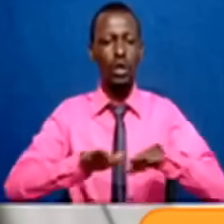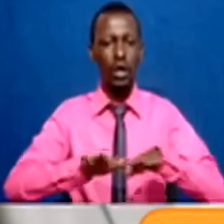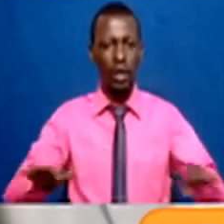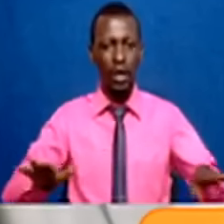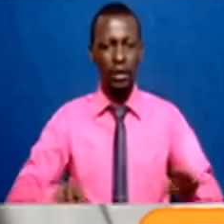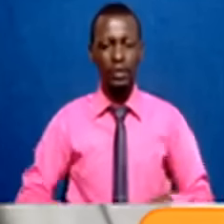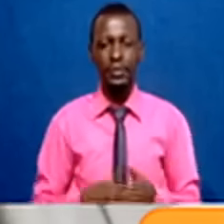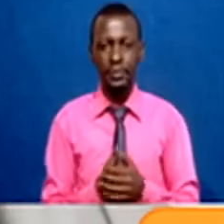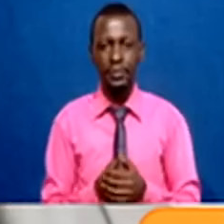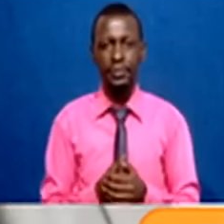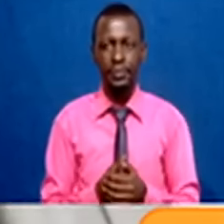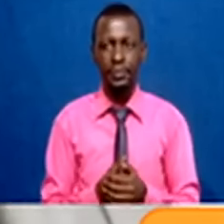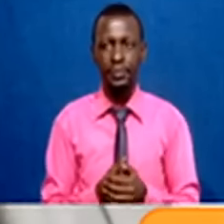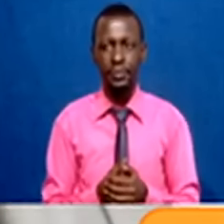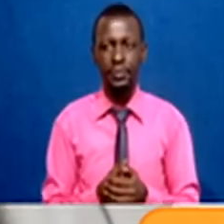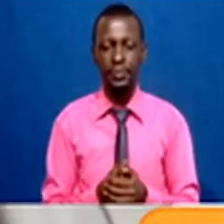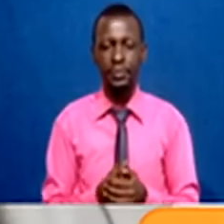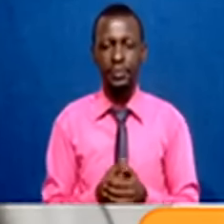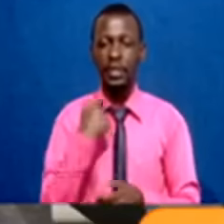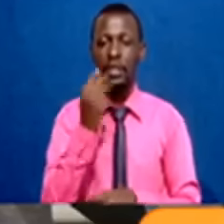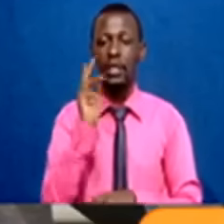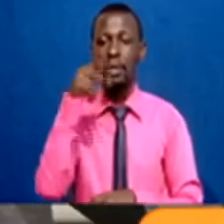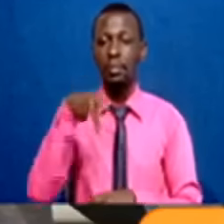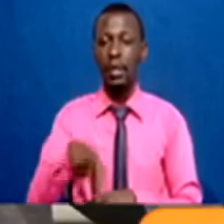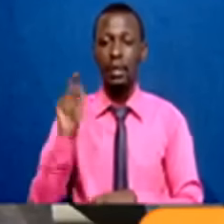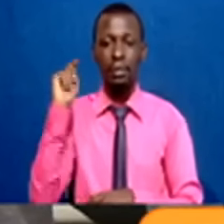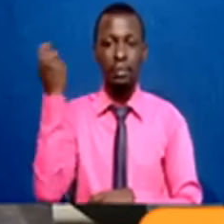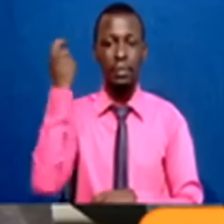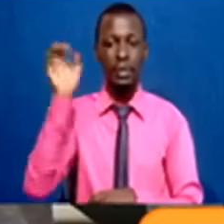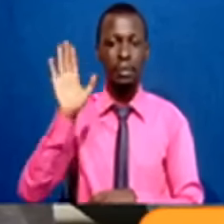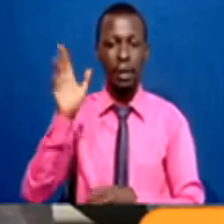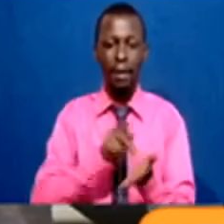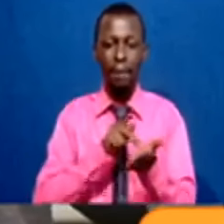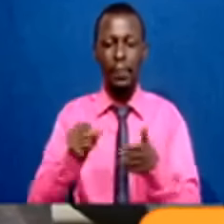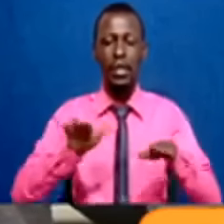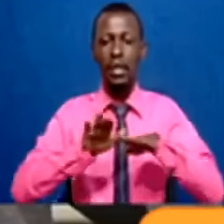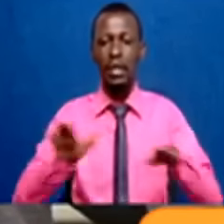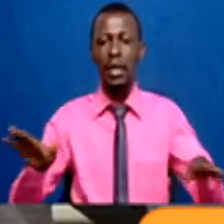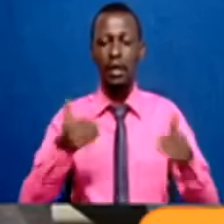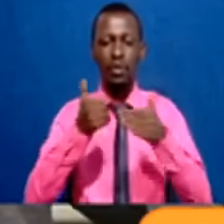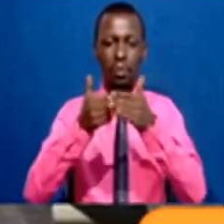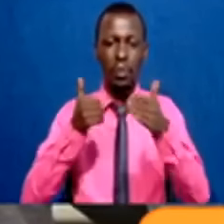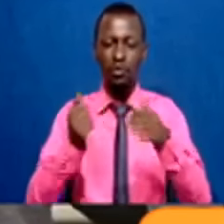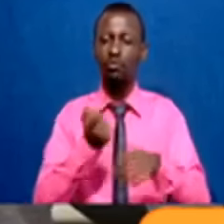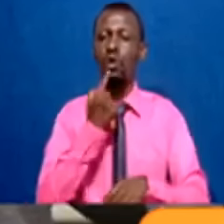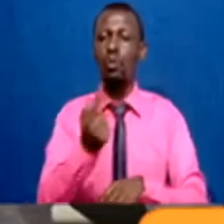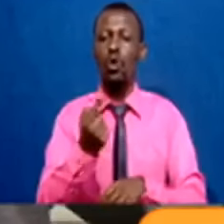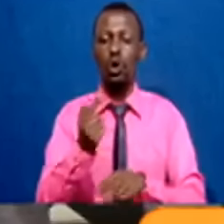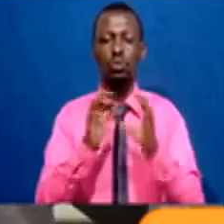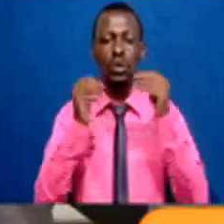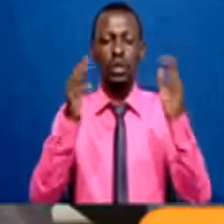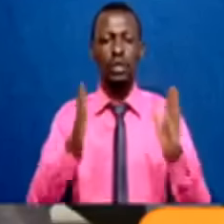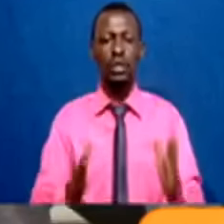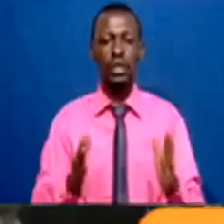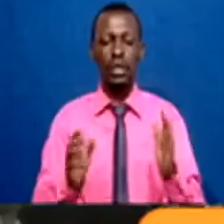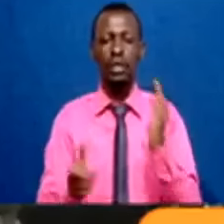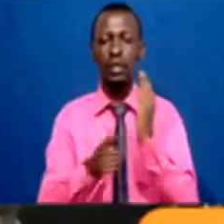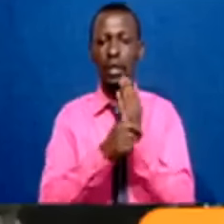land. Kihara claiming that the president genuinely bought the land from former Moi-era diplomat Benjamin